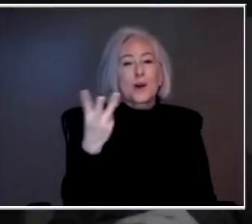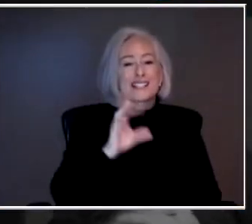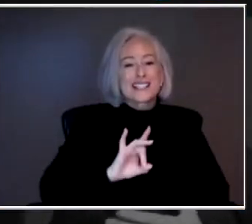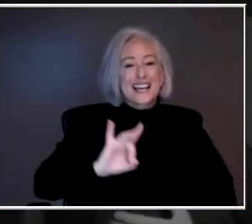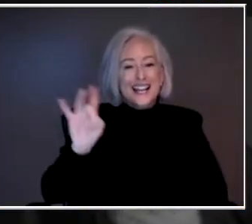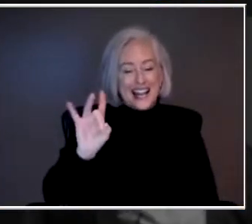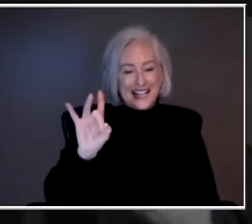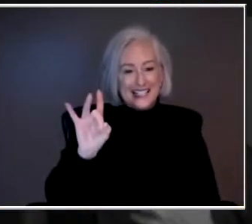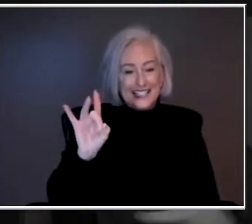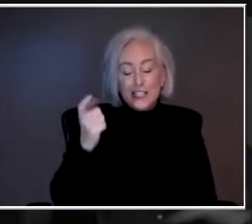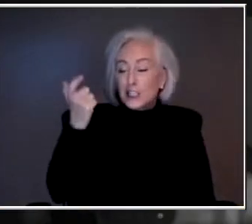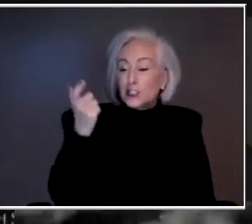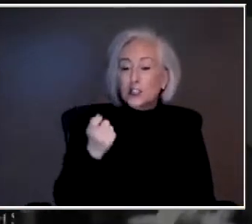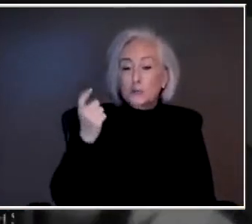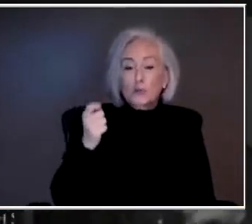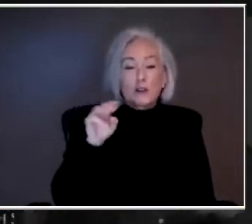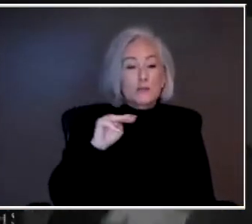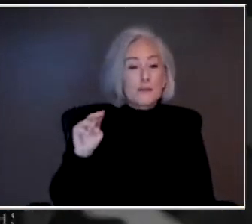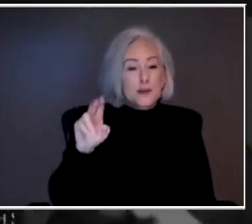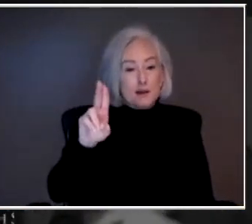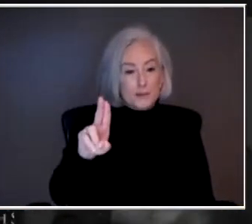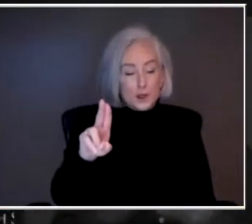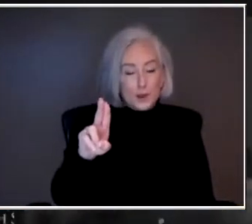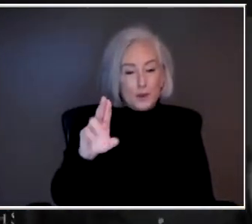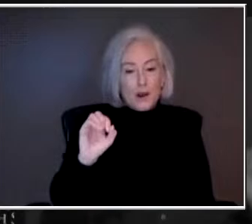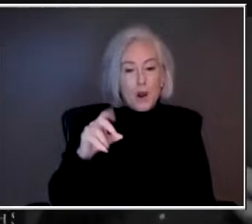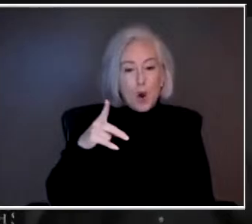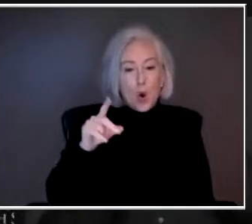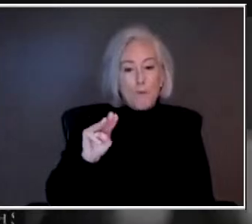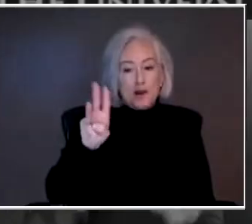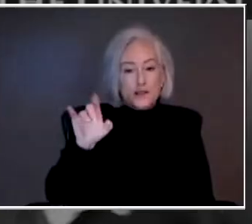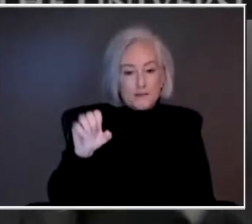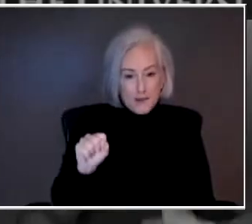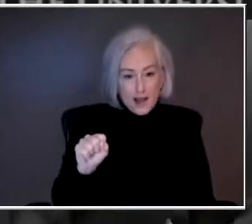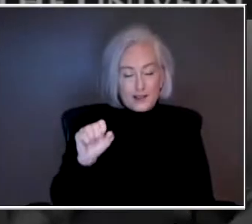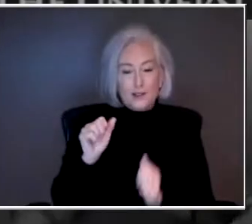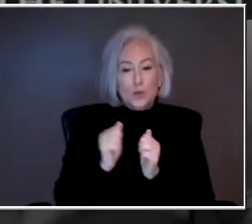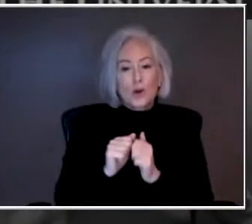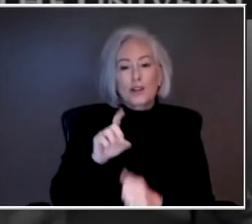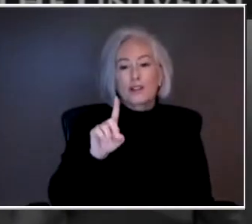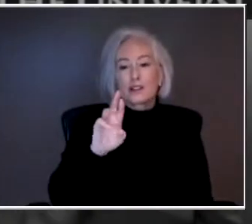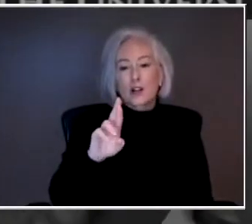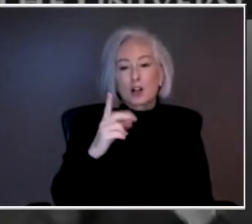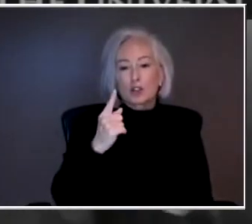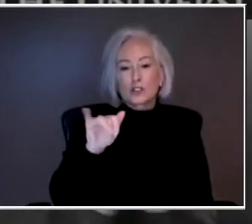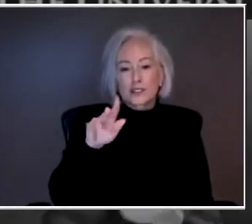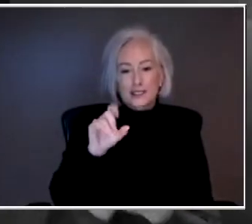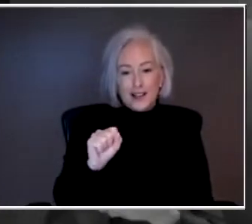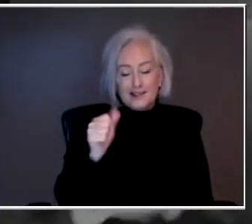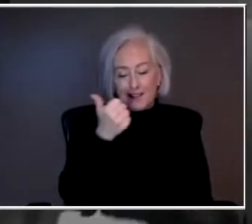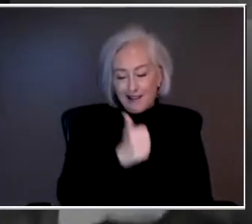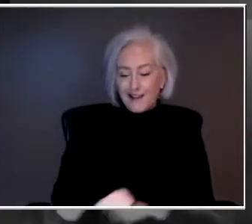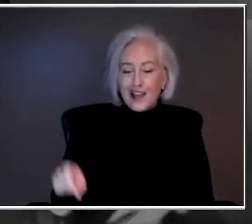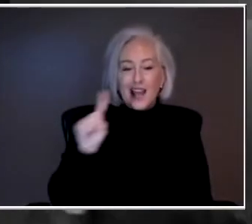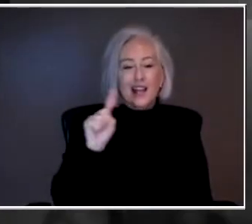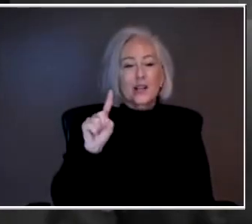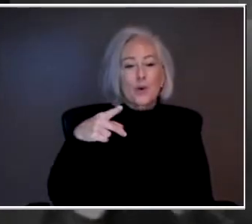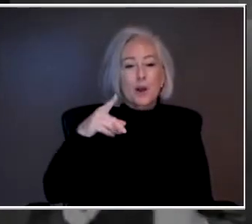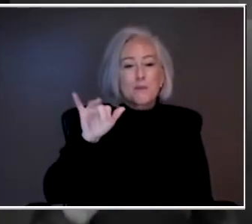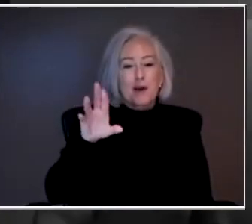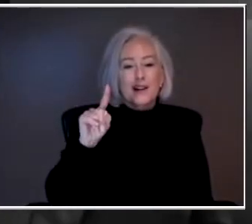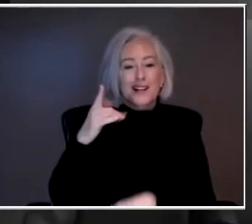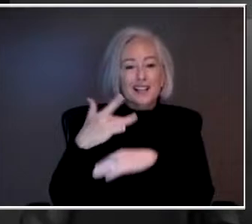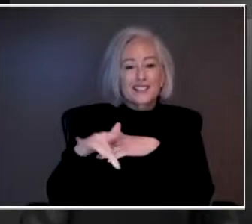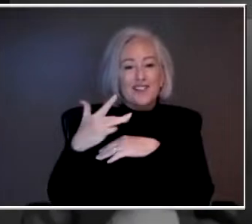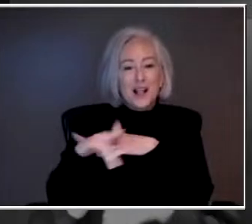Subscribe to our morning medical update and Open Mics with Dr. Stites podcast. Now everywhere podcasts are available.